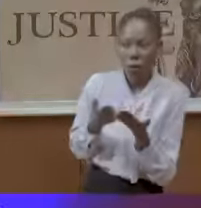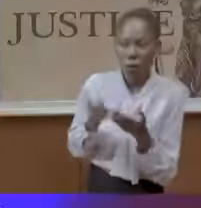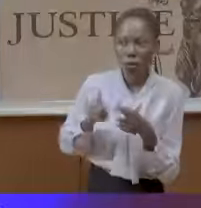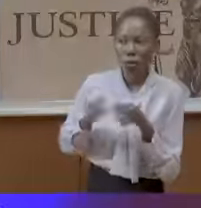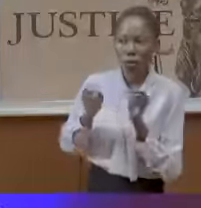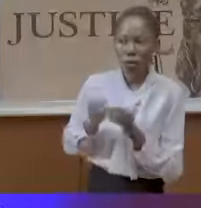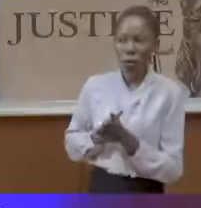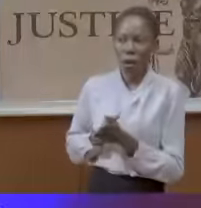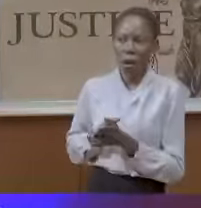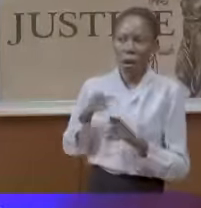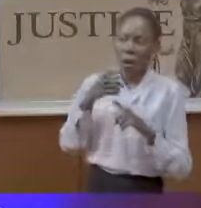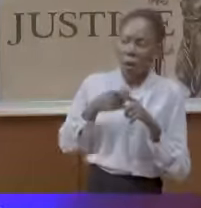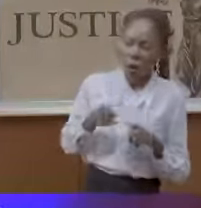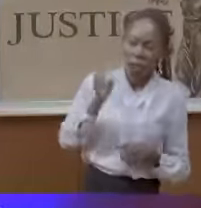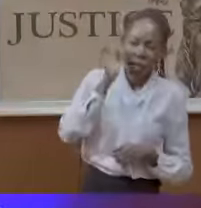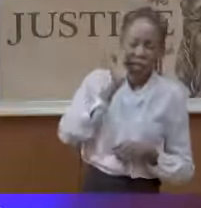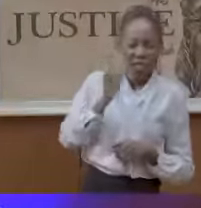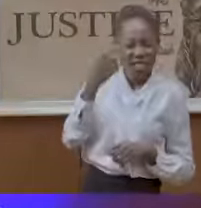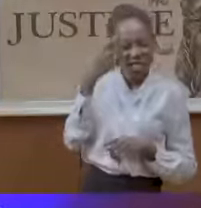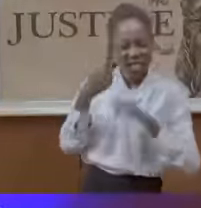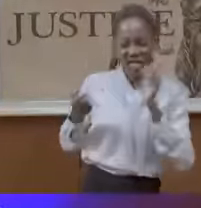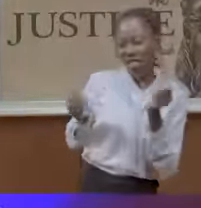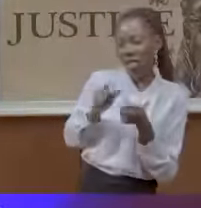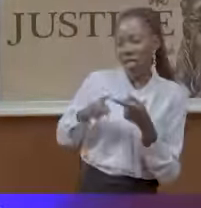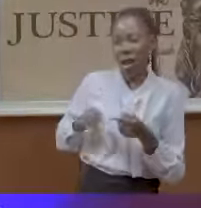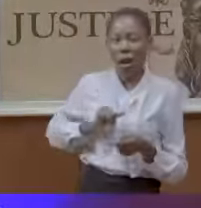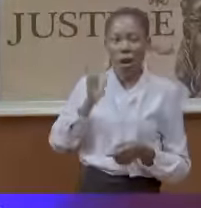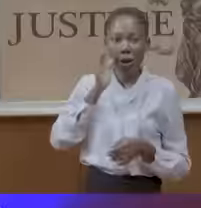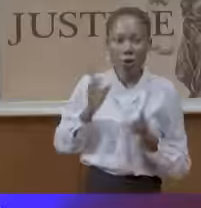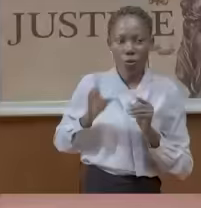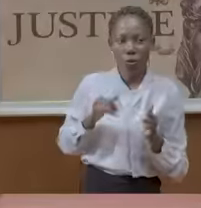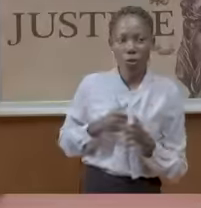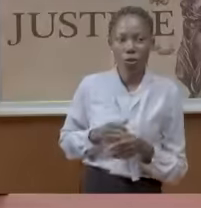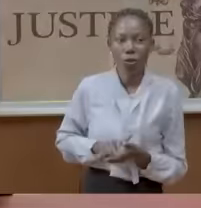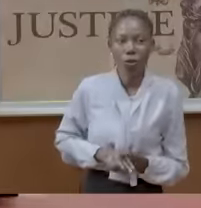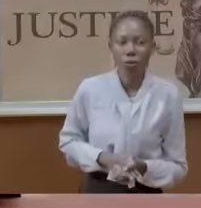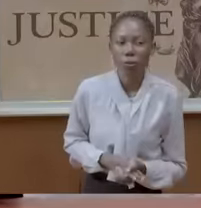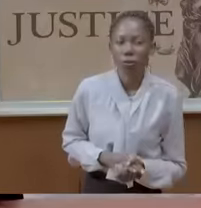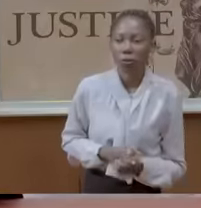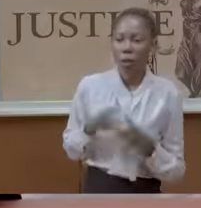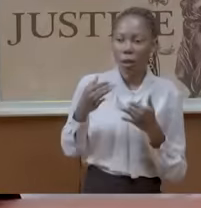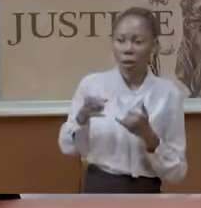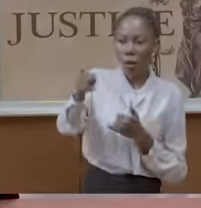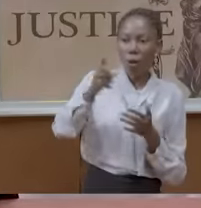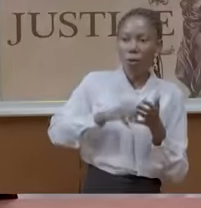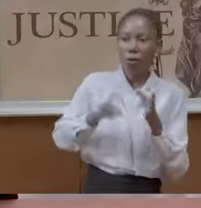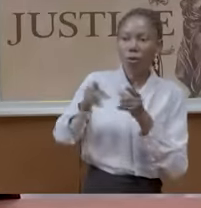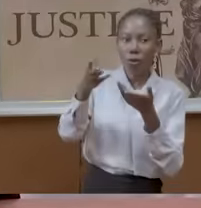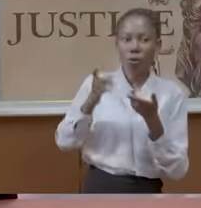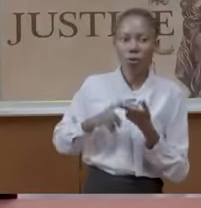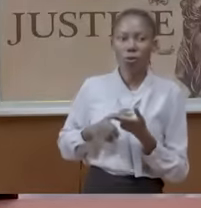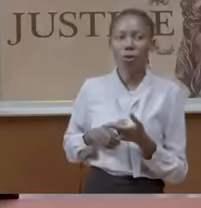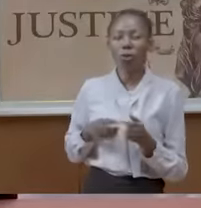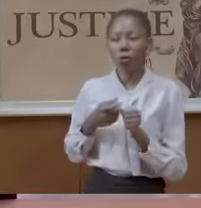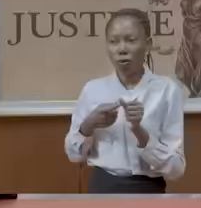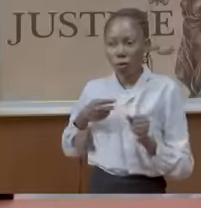everything. She will not say she doesn't. No, she got to a point. She says she can't do. Okay, just wait. What do you want from the court? Because I have all your pleas. Yeah.